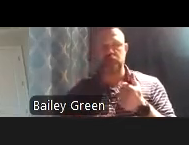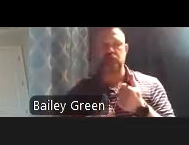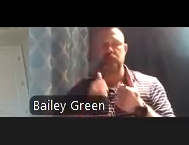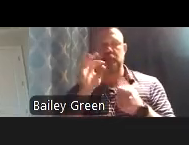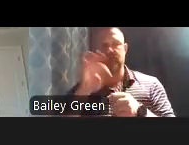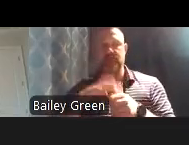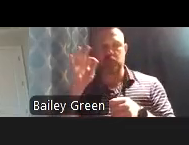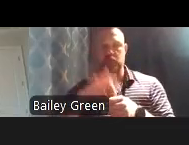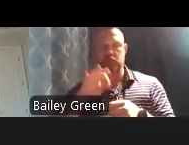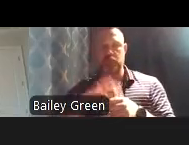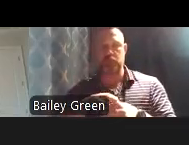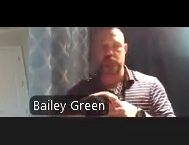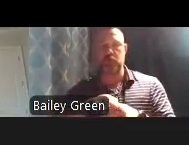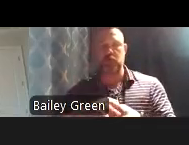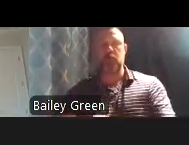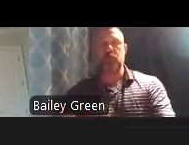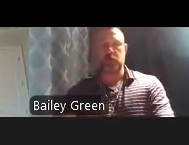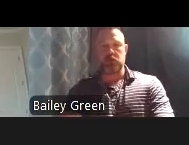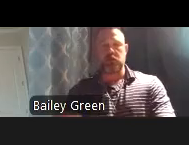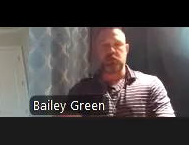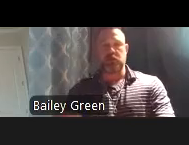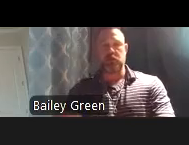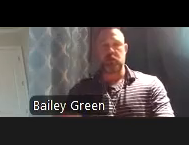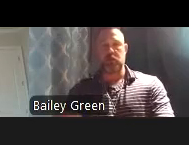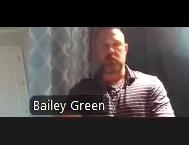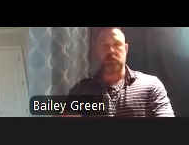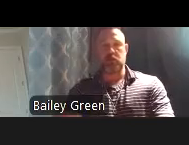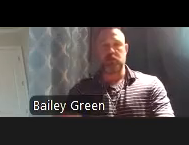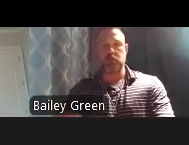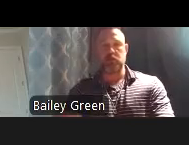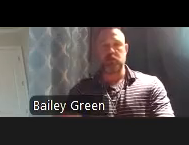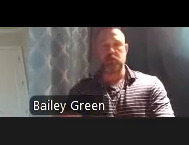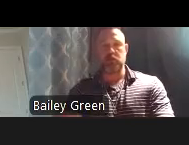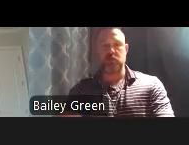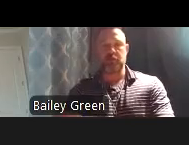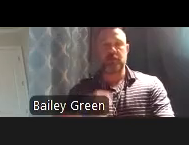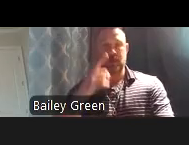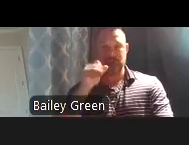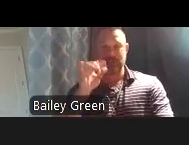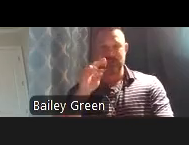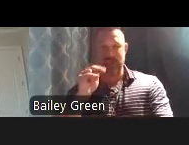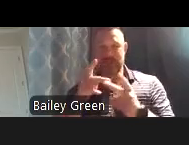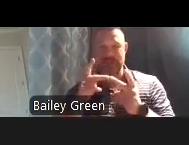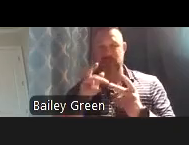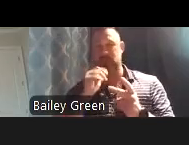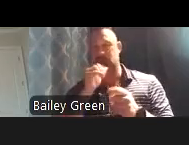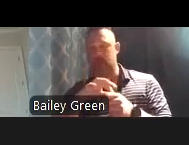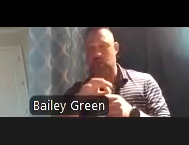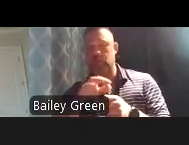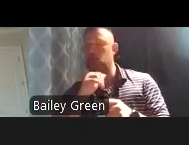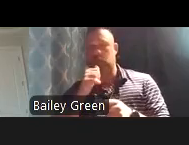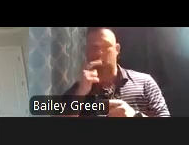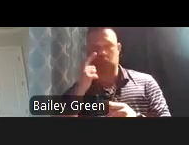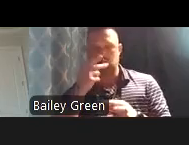to vote. I think that because the Senate position is non-voting, we will not call on that person,